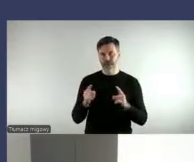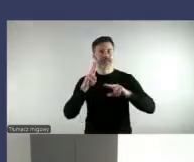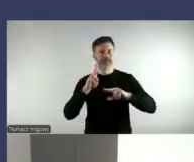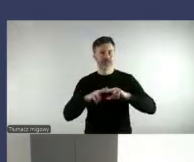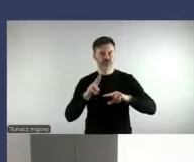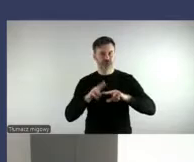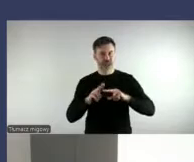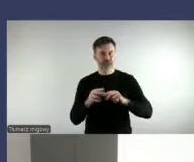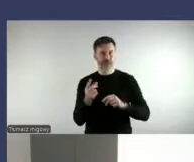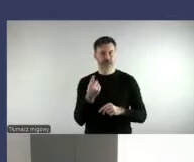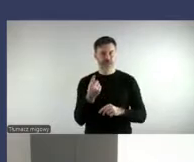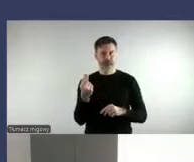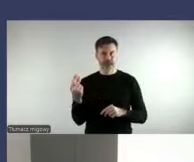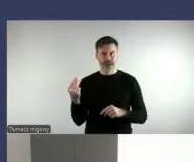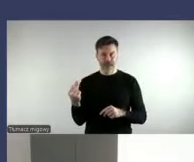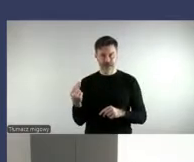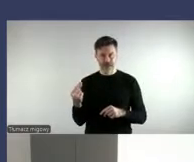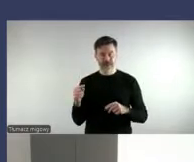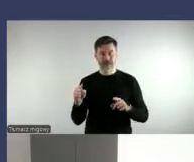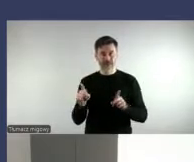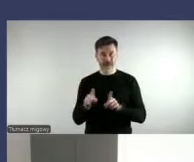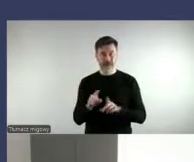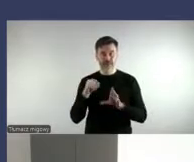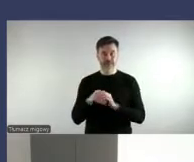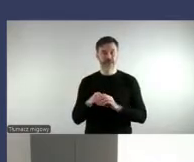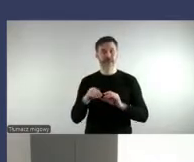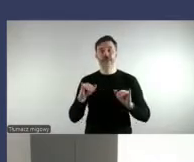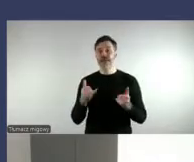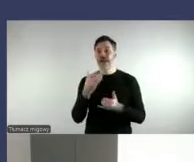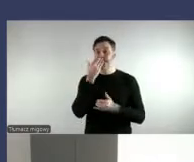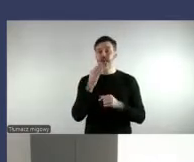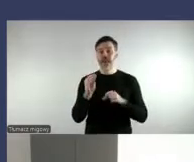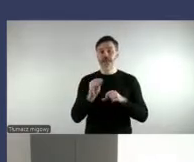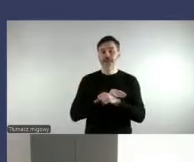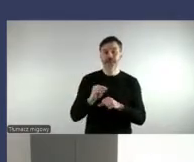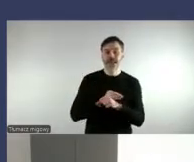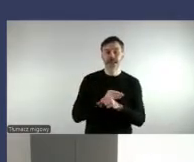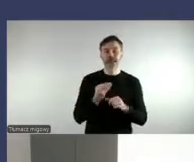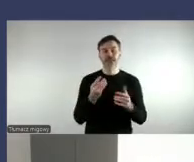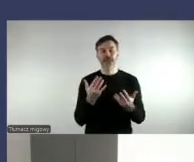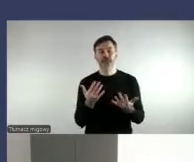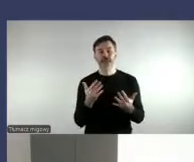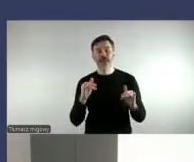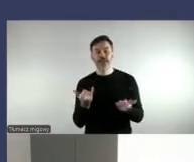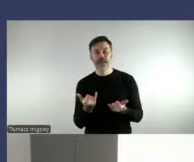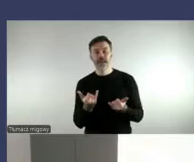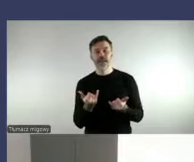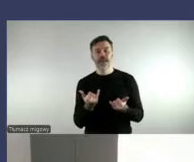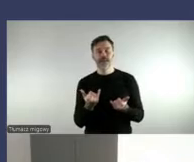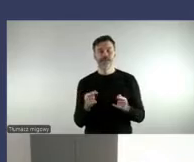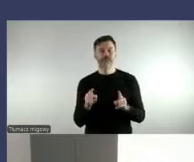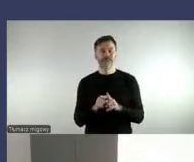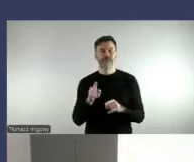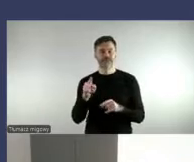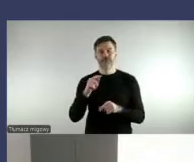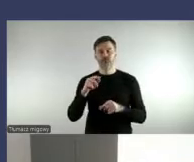target state of the equipment and resources we have at our disposal, and the current state, as well as the tasks of the